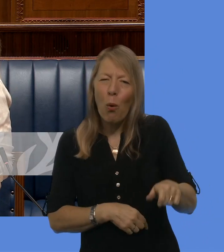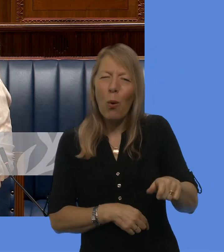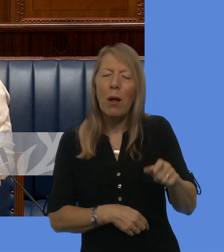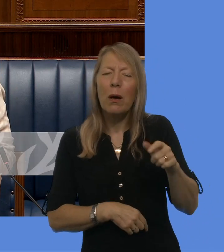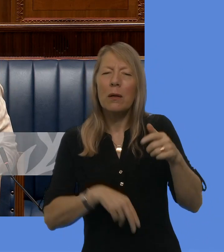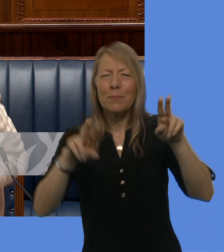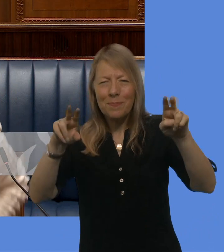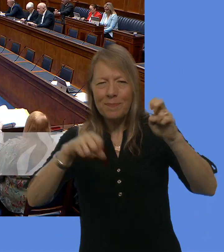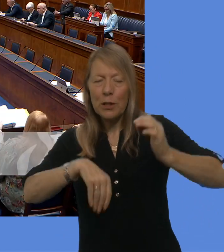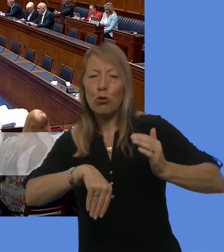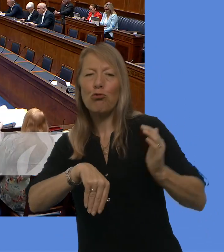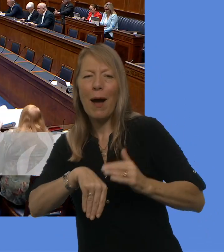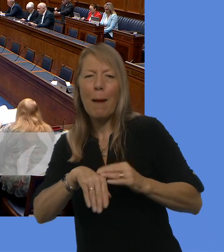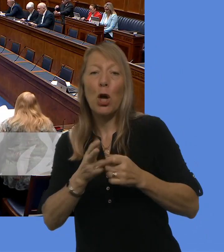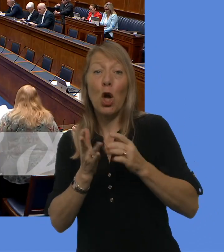on a statutory footing?